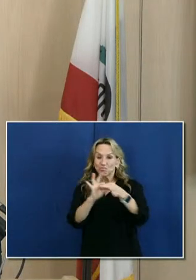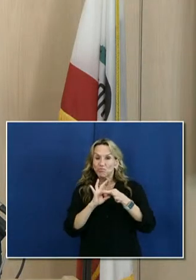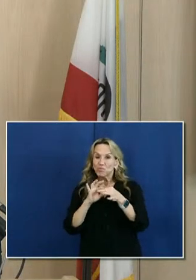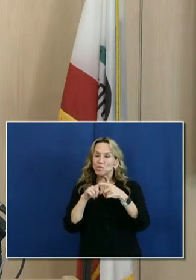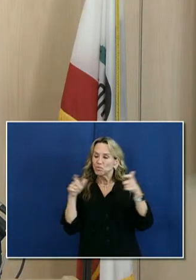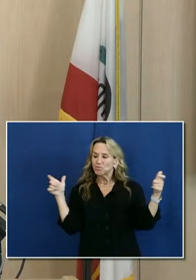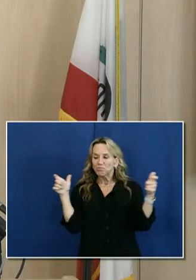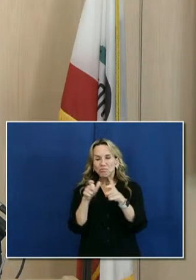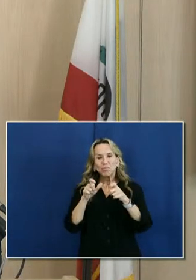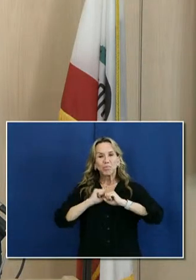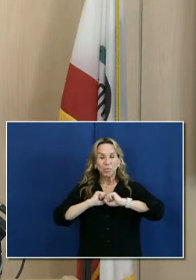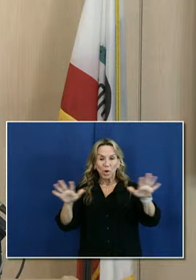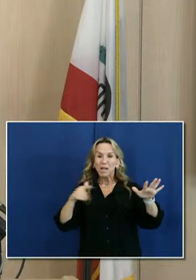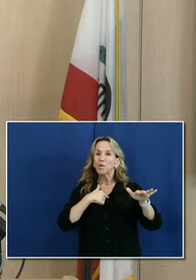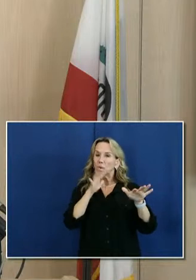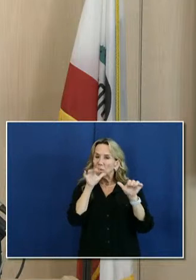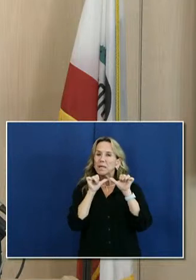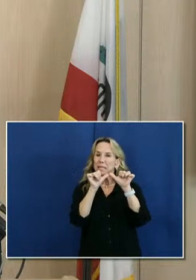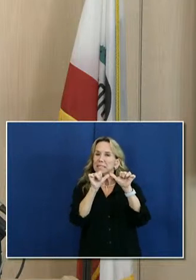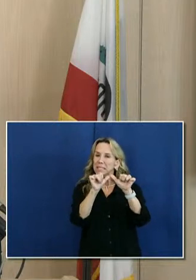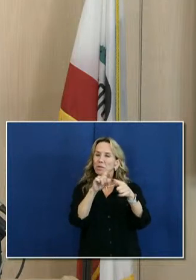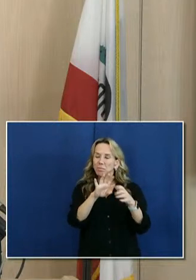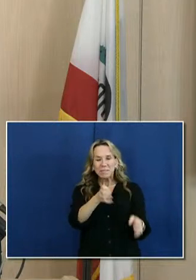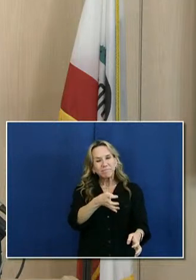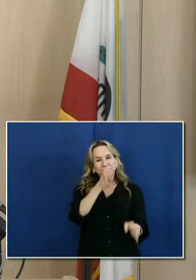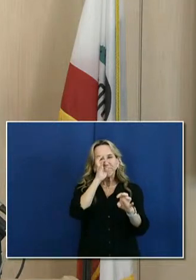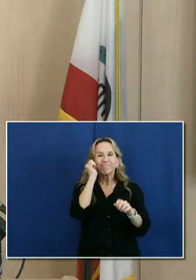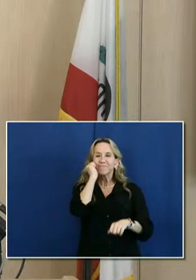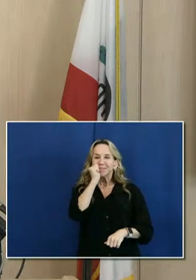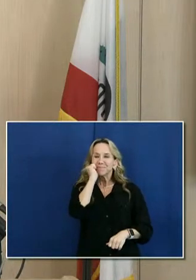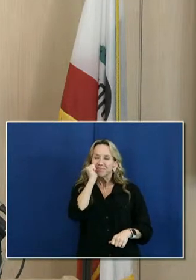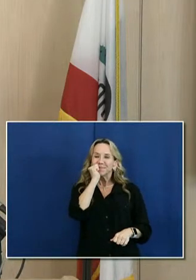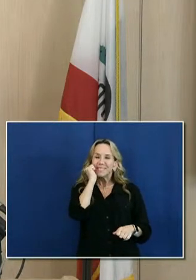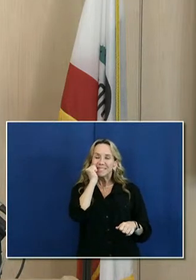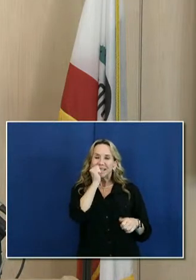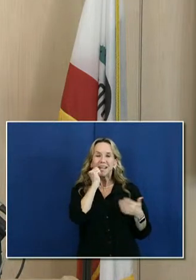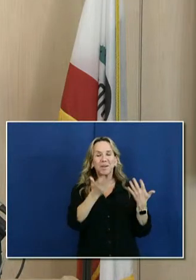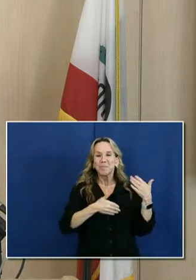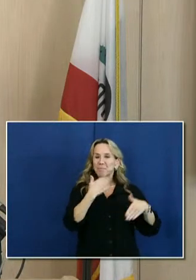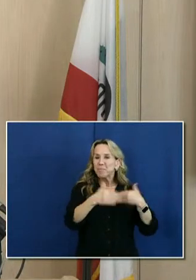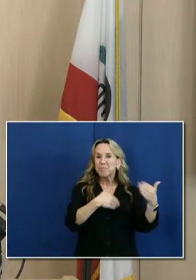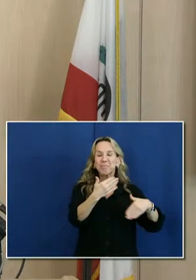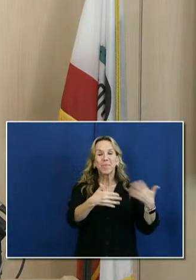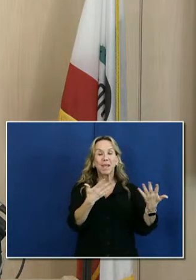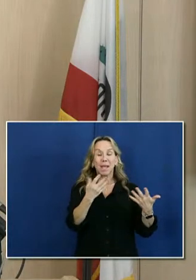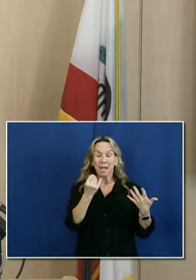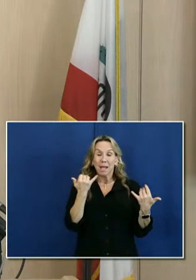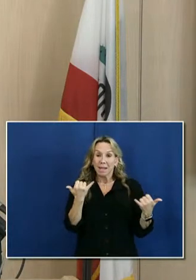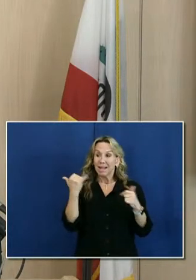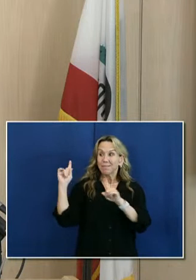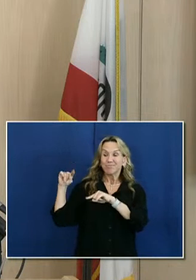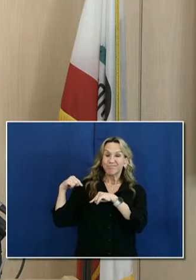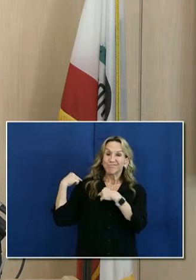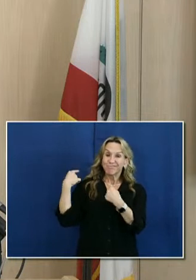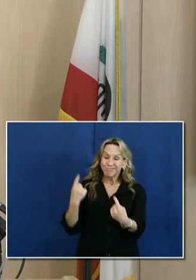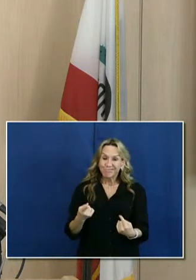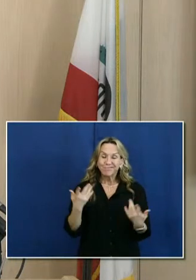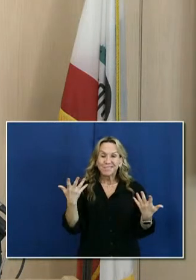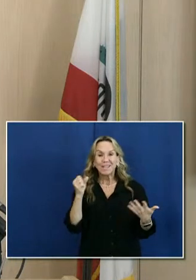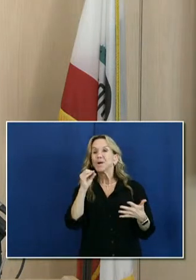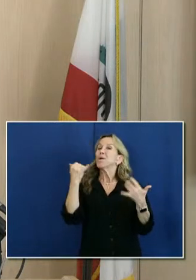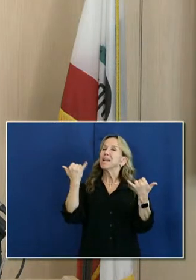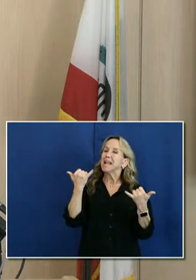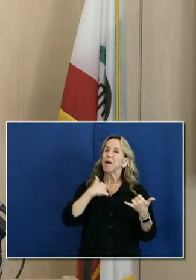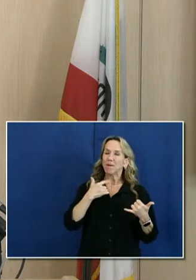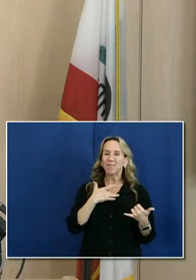continue to urge that vigilance, that continued daily action. We've been at this for a while, and it's natural that a fatigue can set